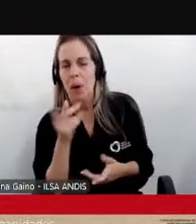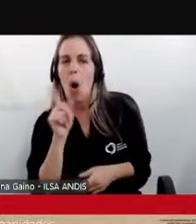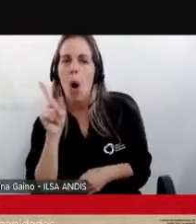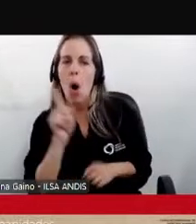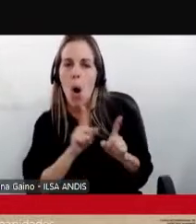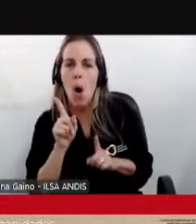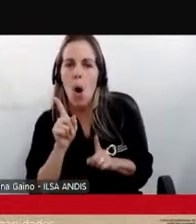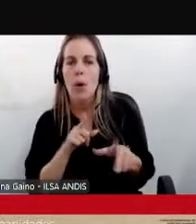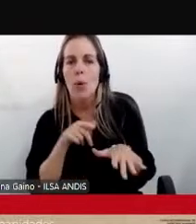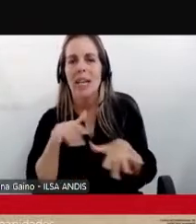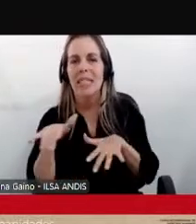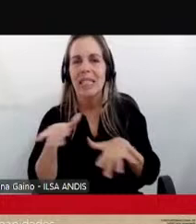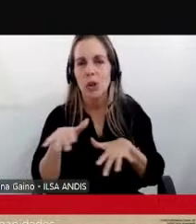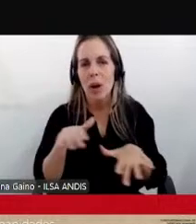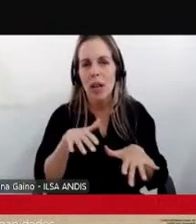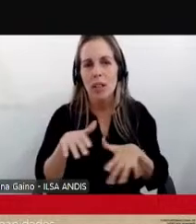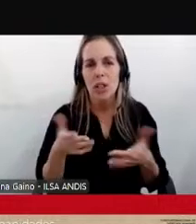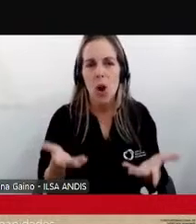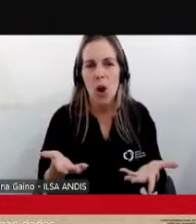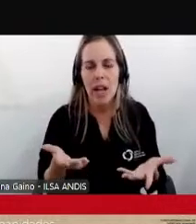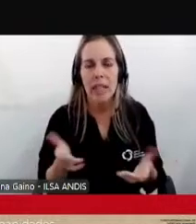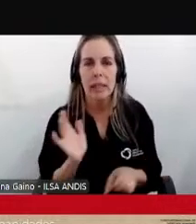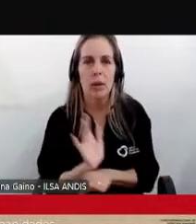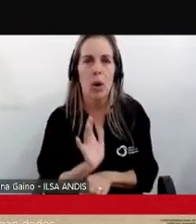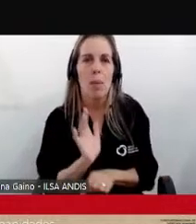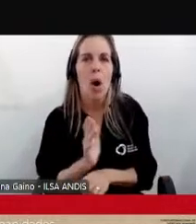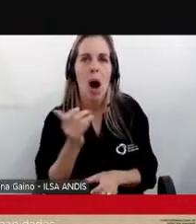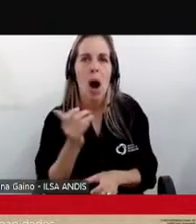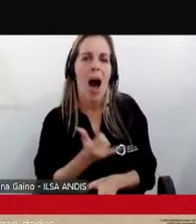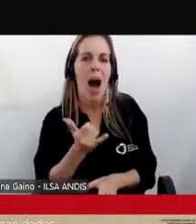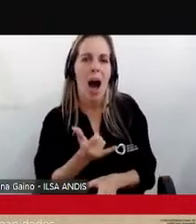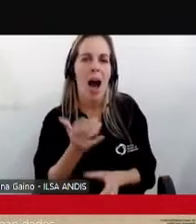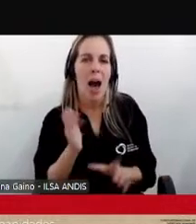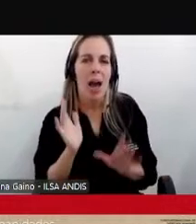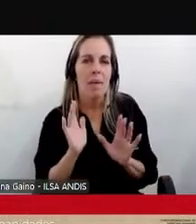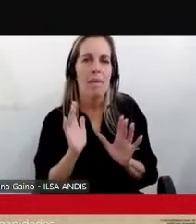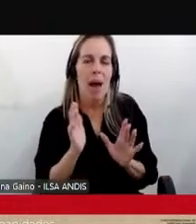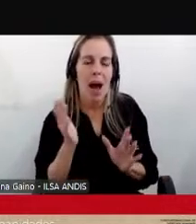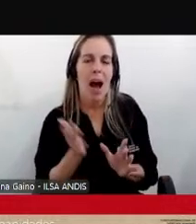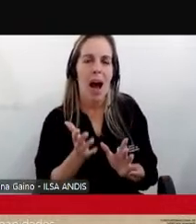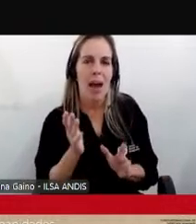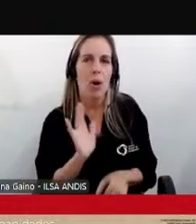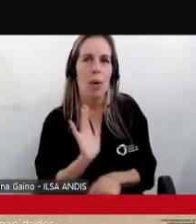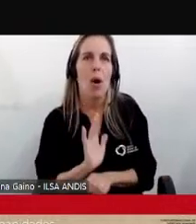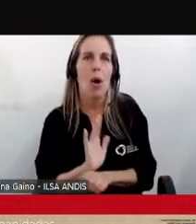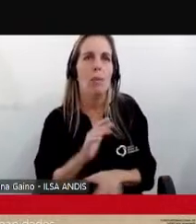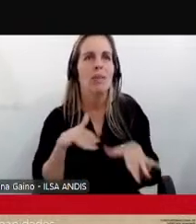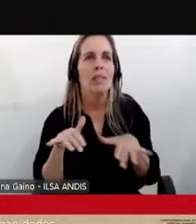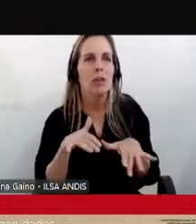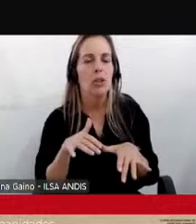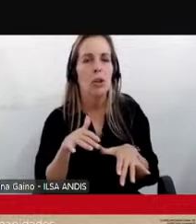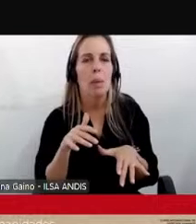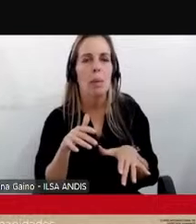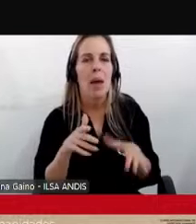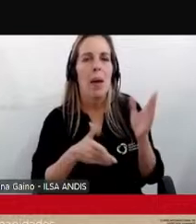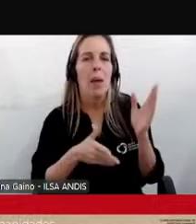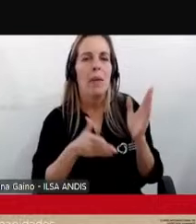there's such a high level of societal violence and power imbalances and impunity that